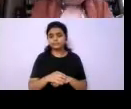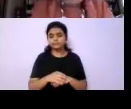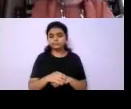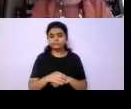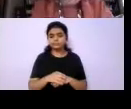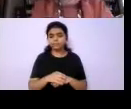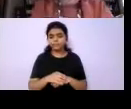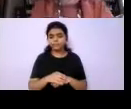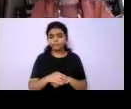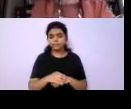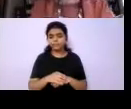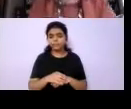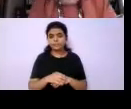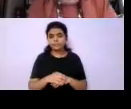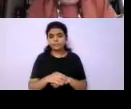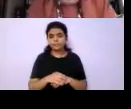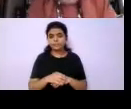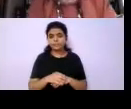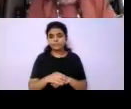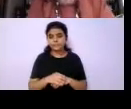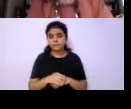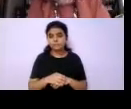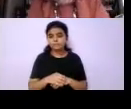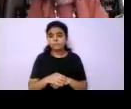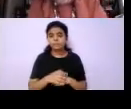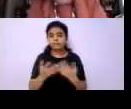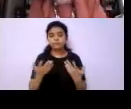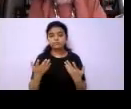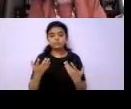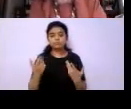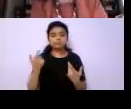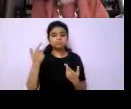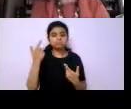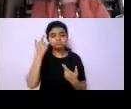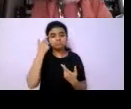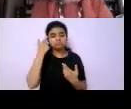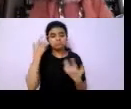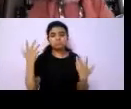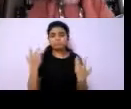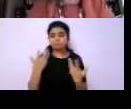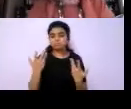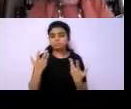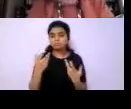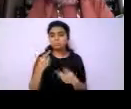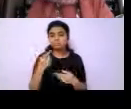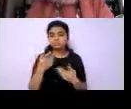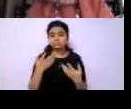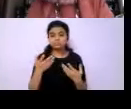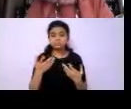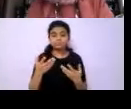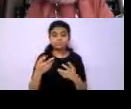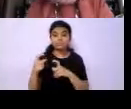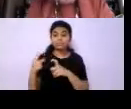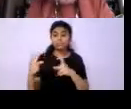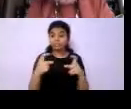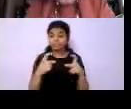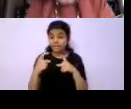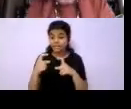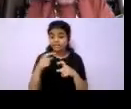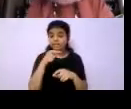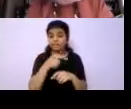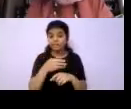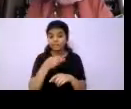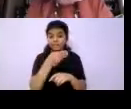It is only when we are instrumental in the flourishing of the cared for, or assist the cared for's ability to gain